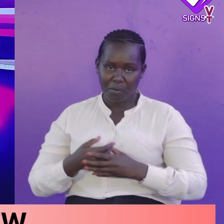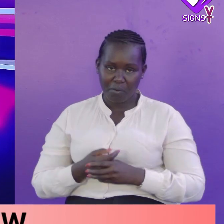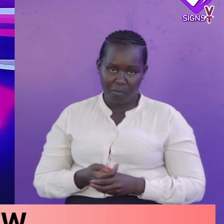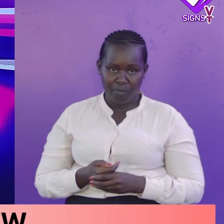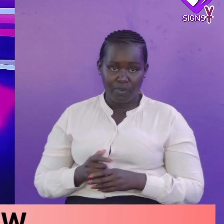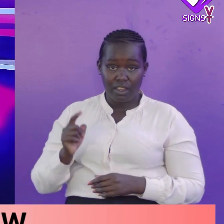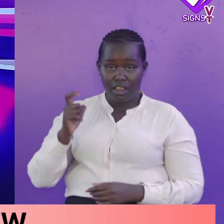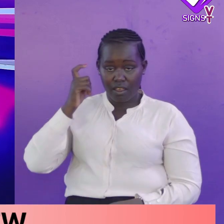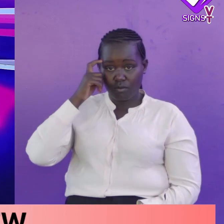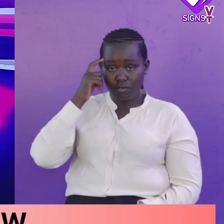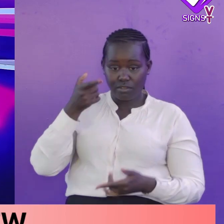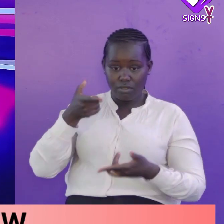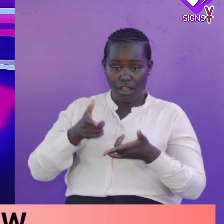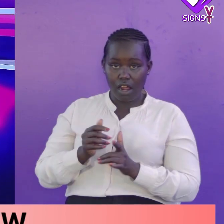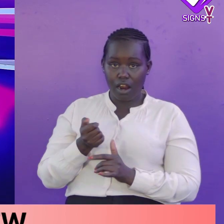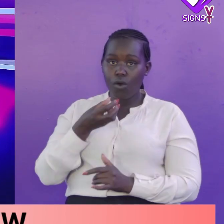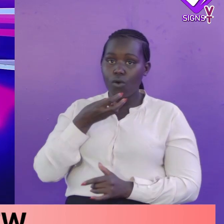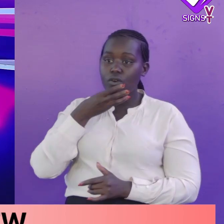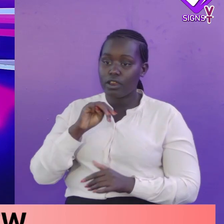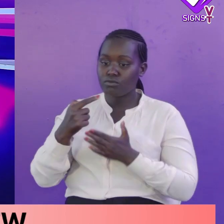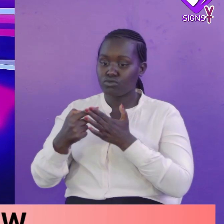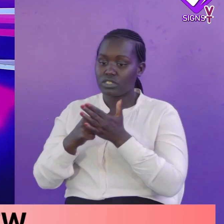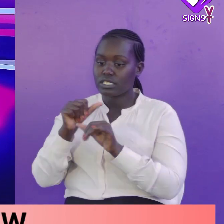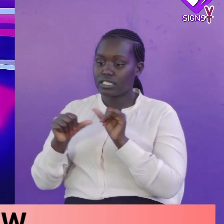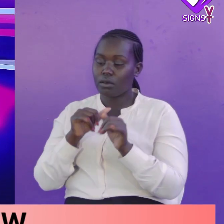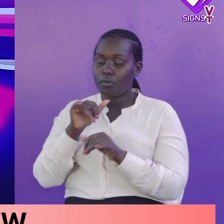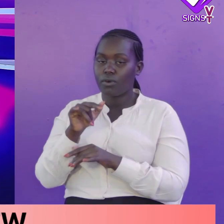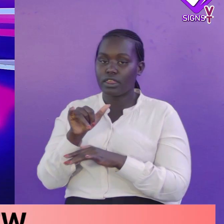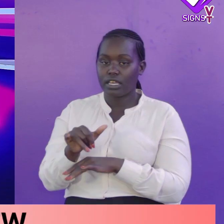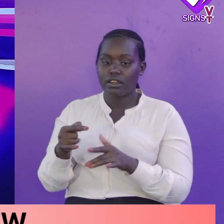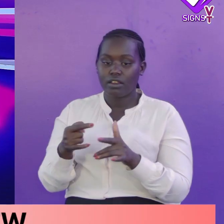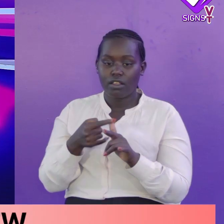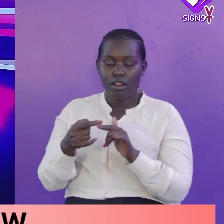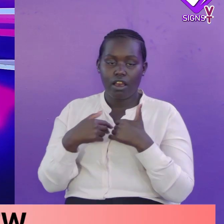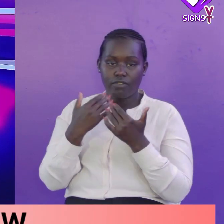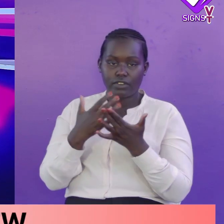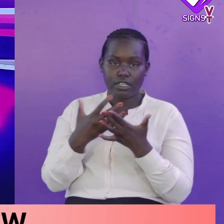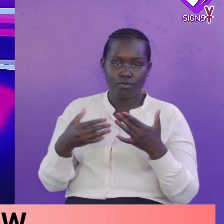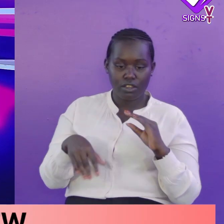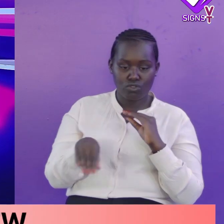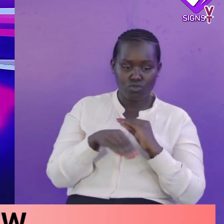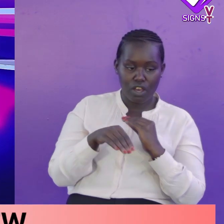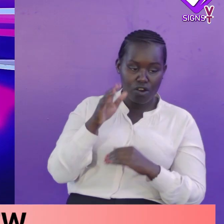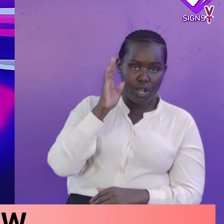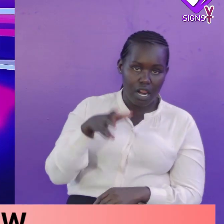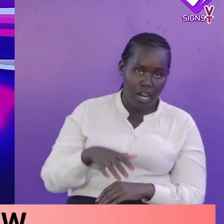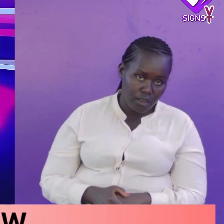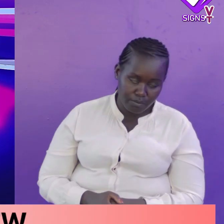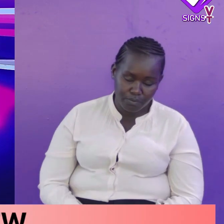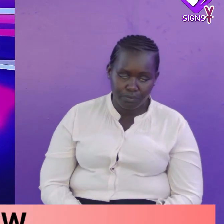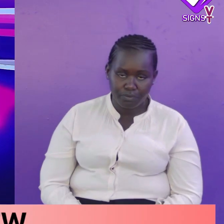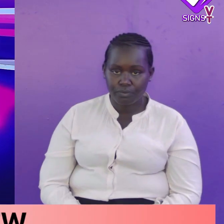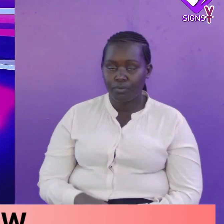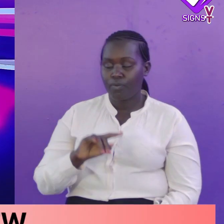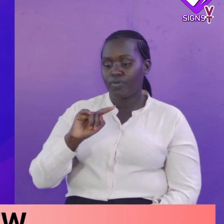I think I'll let you talk about it, and maybe if I have something to add, then I will. First